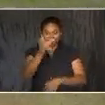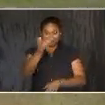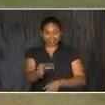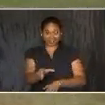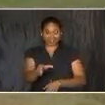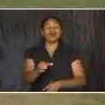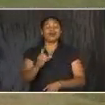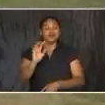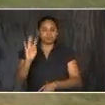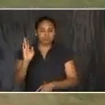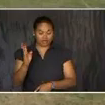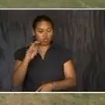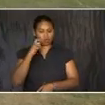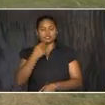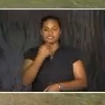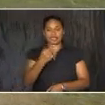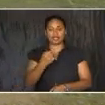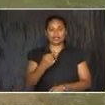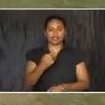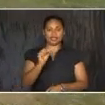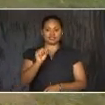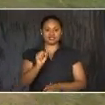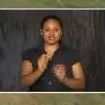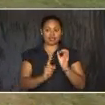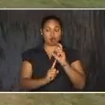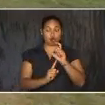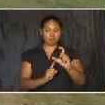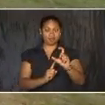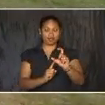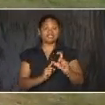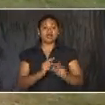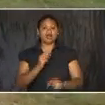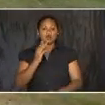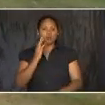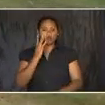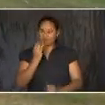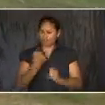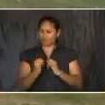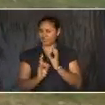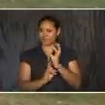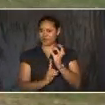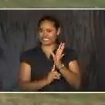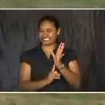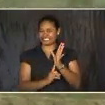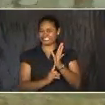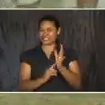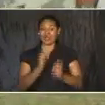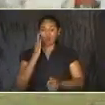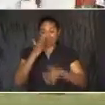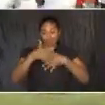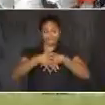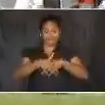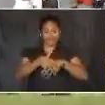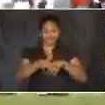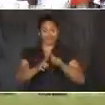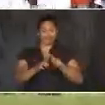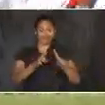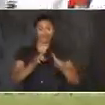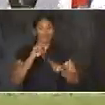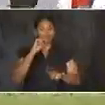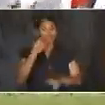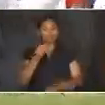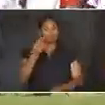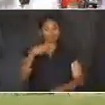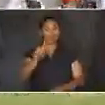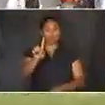command. But then also significant too, after the march past, we will also have the 21-gun